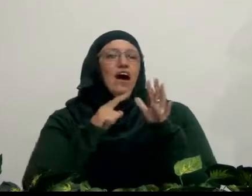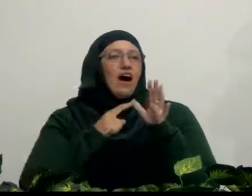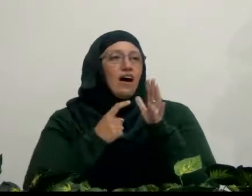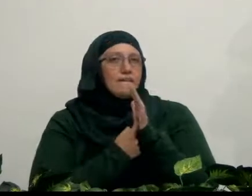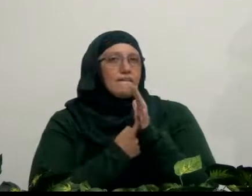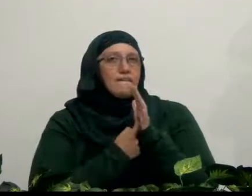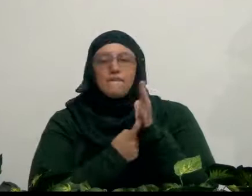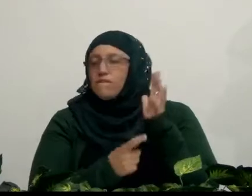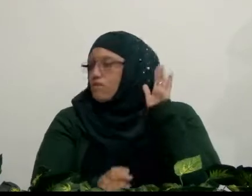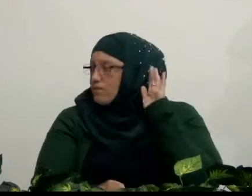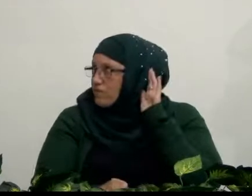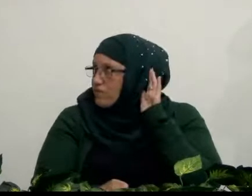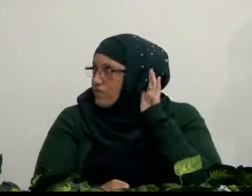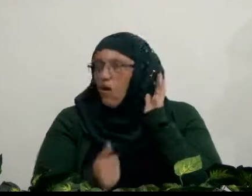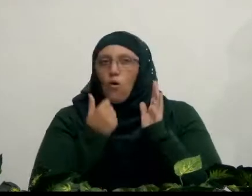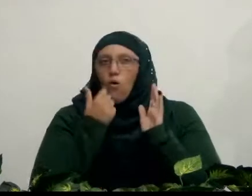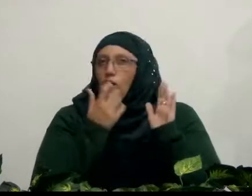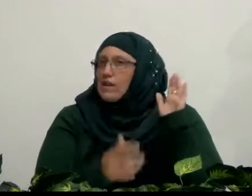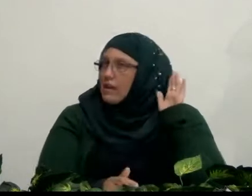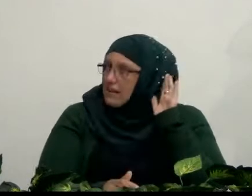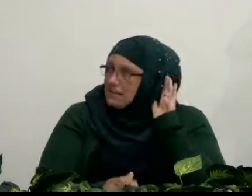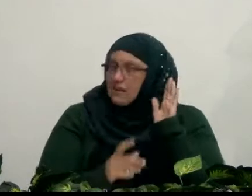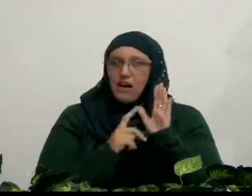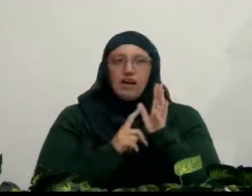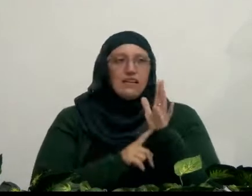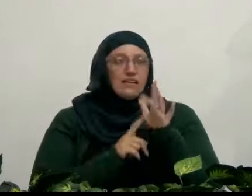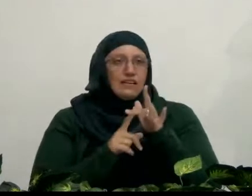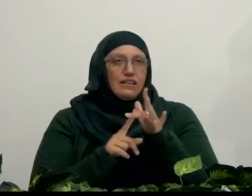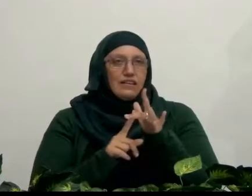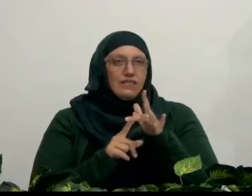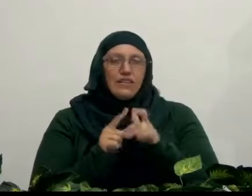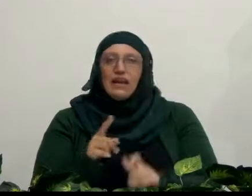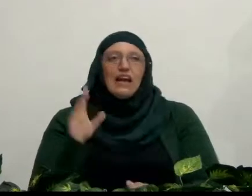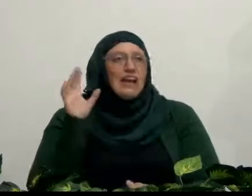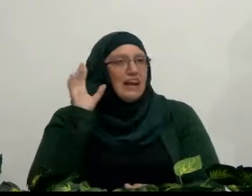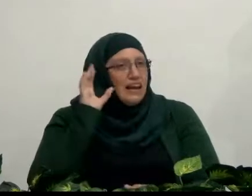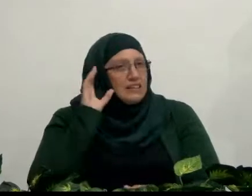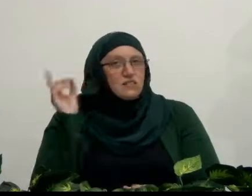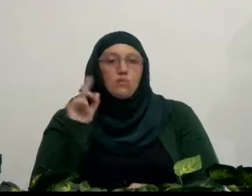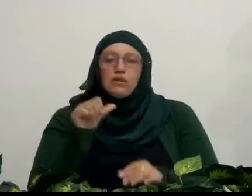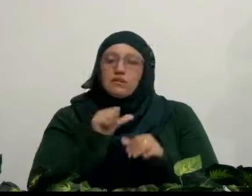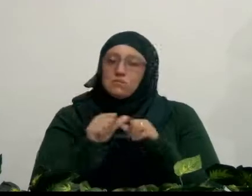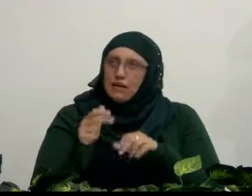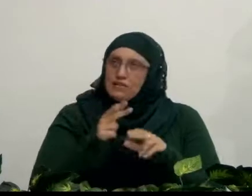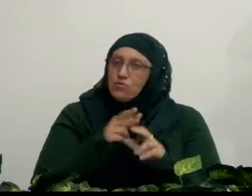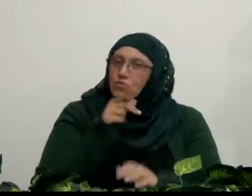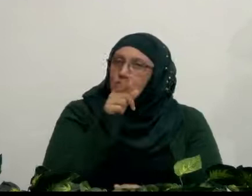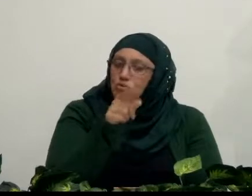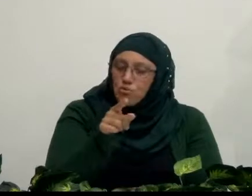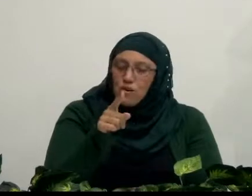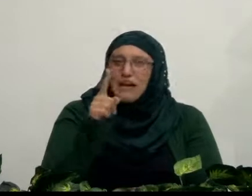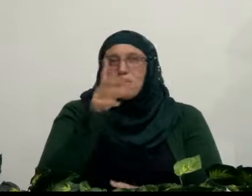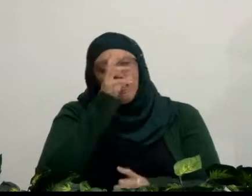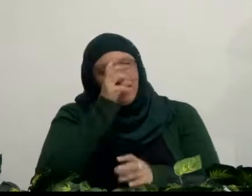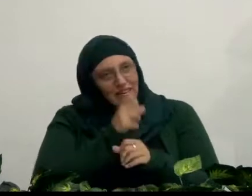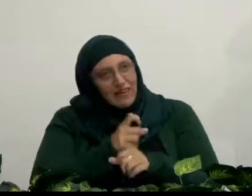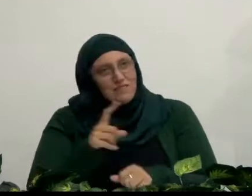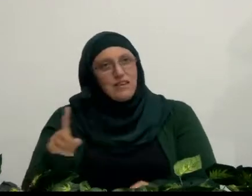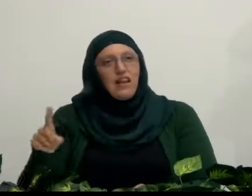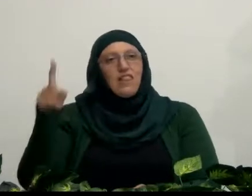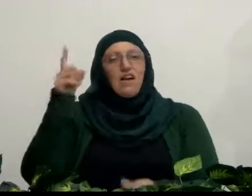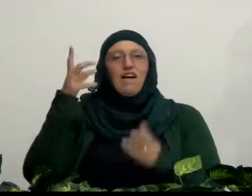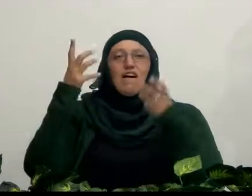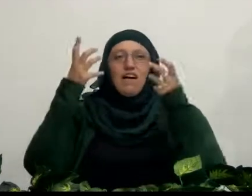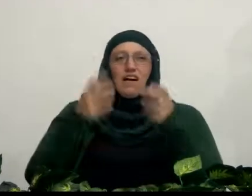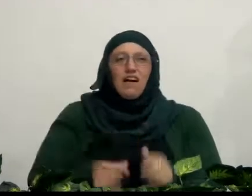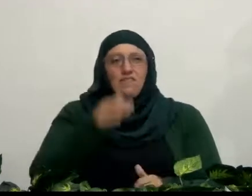that is, he always listens to Ali. Say, he listens to what is best for you. He believes in Allah, has faith